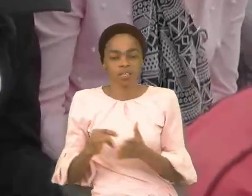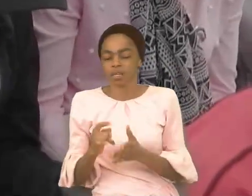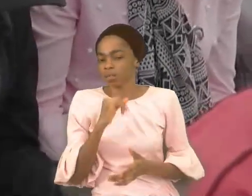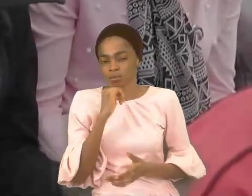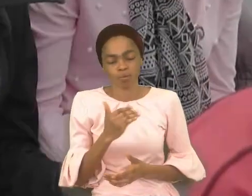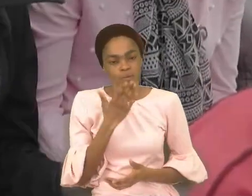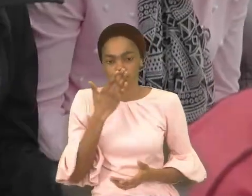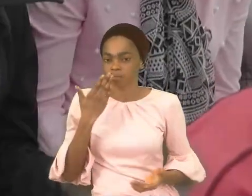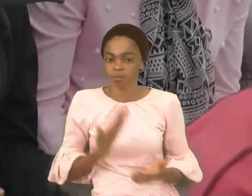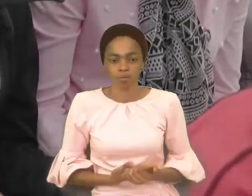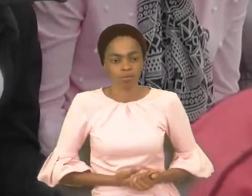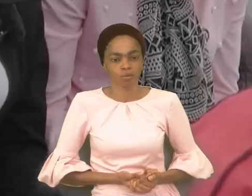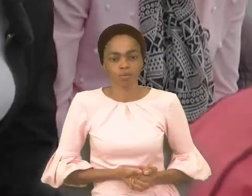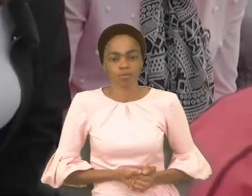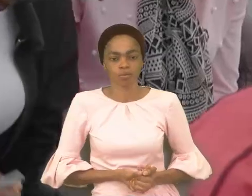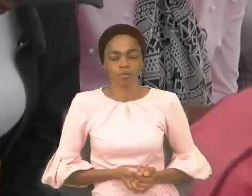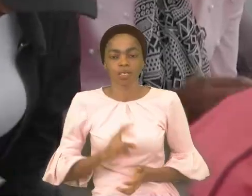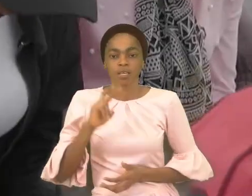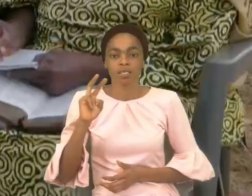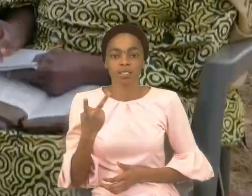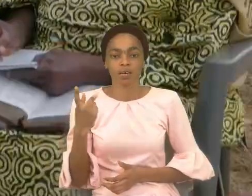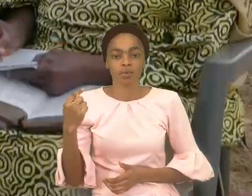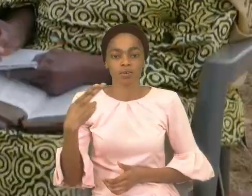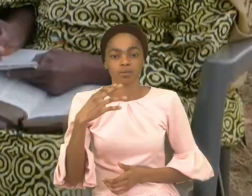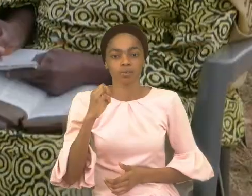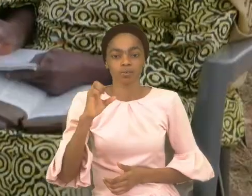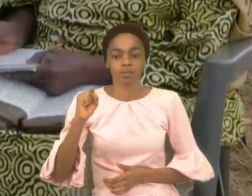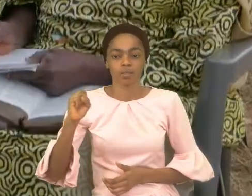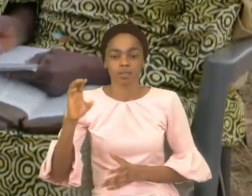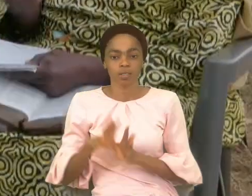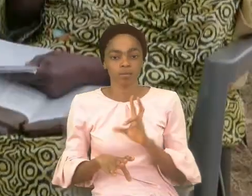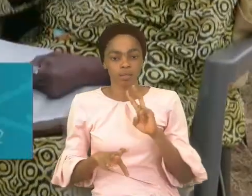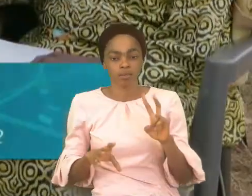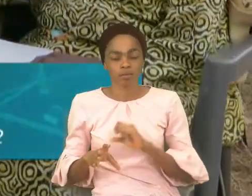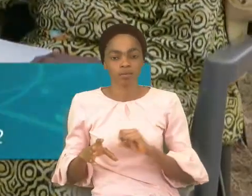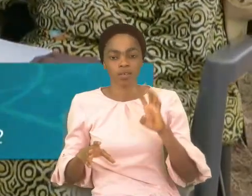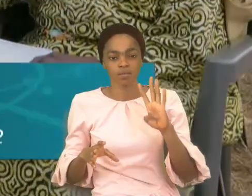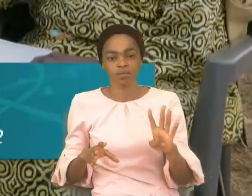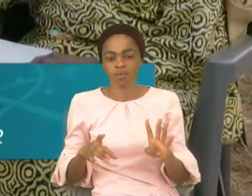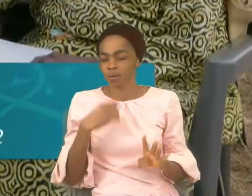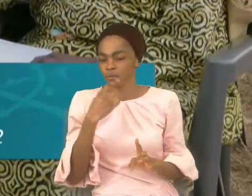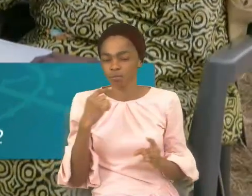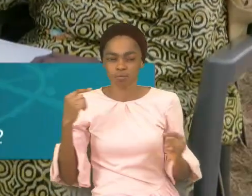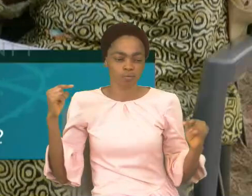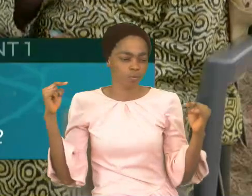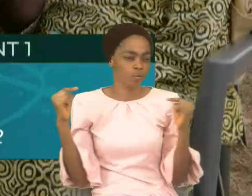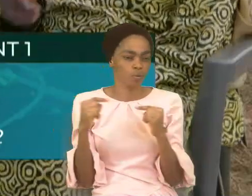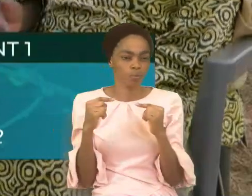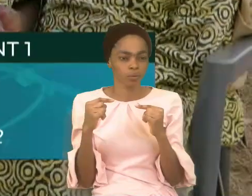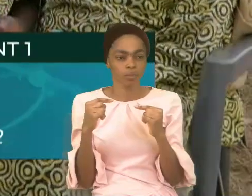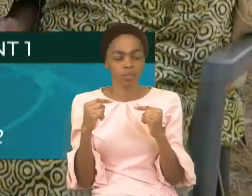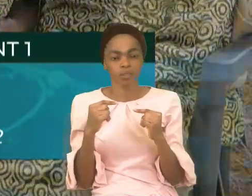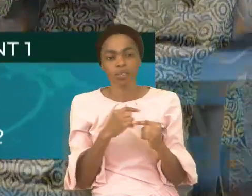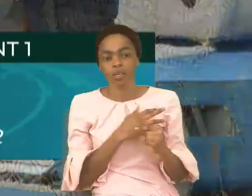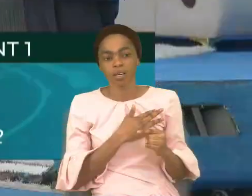from verse 4. Who opposeth and exalteth himself above all